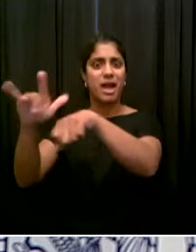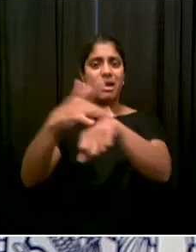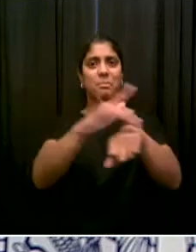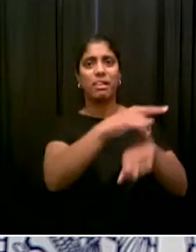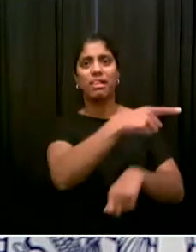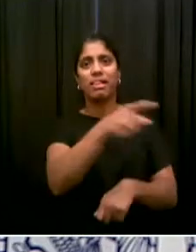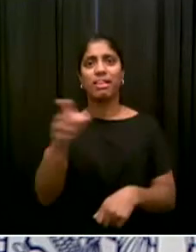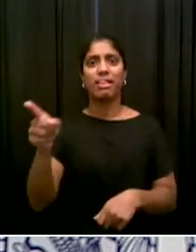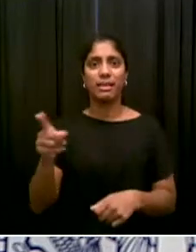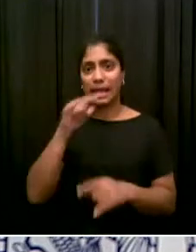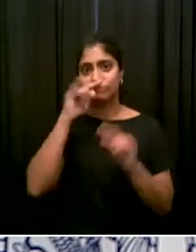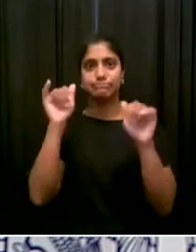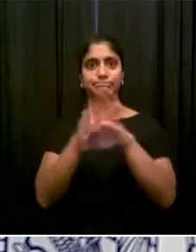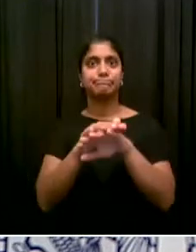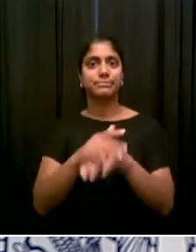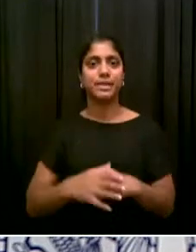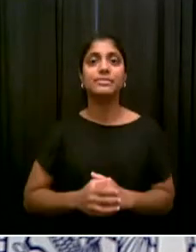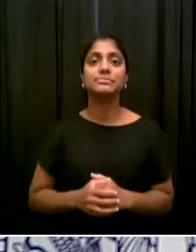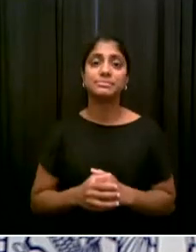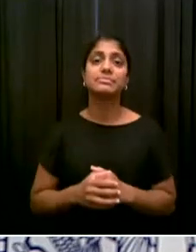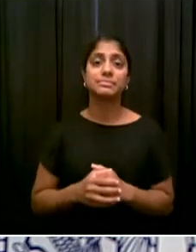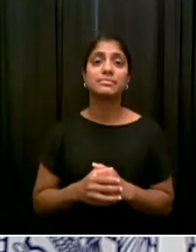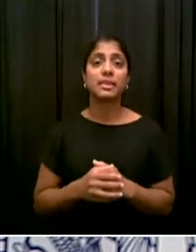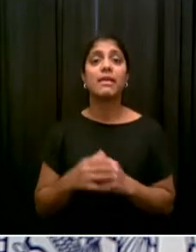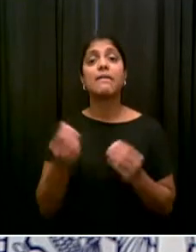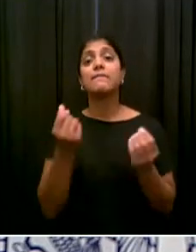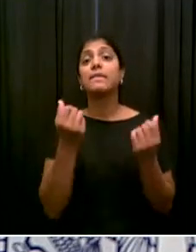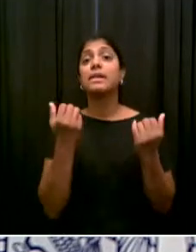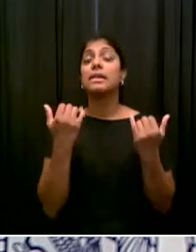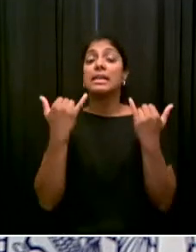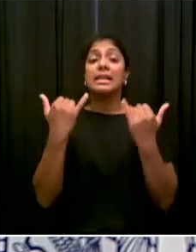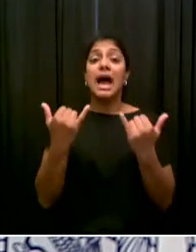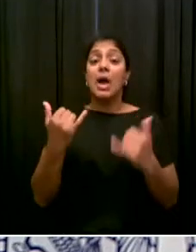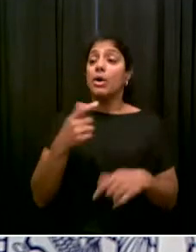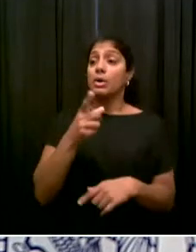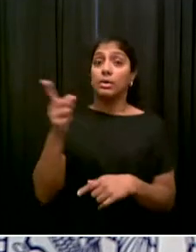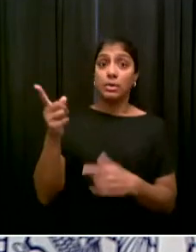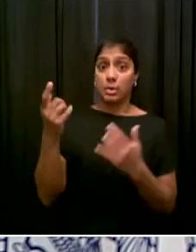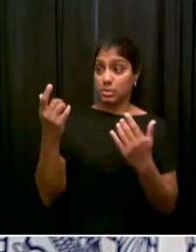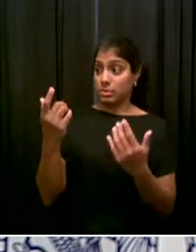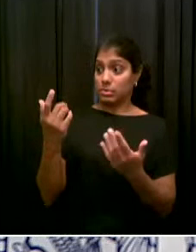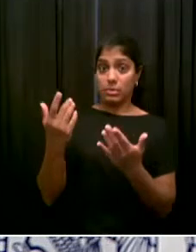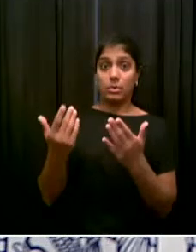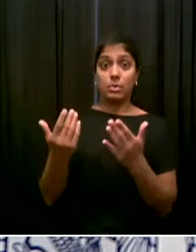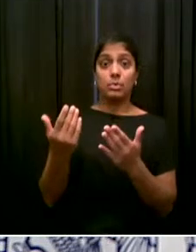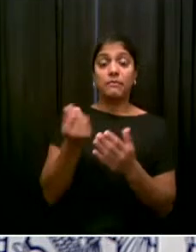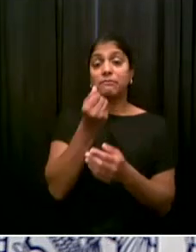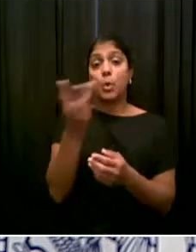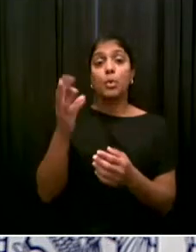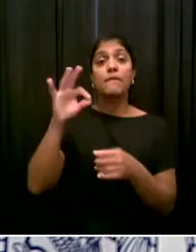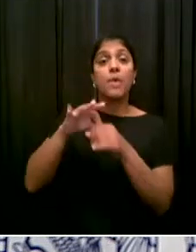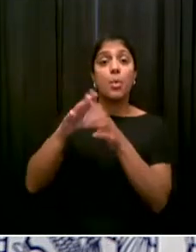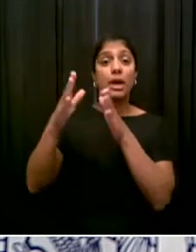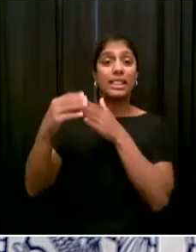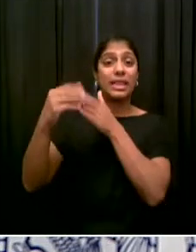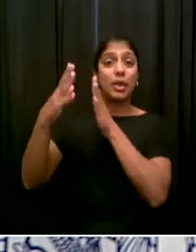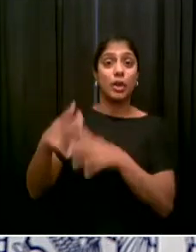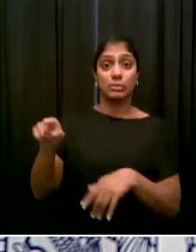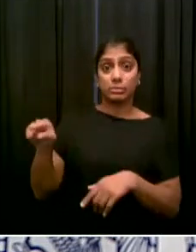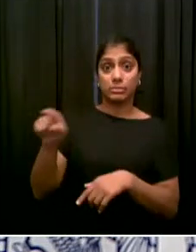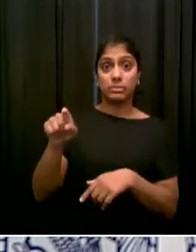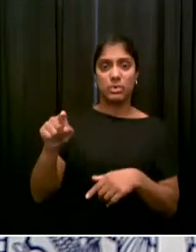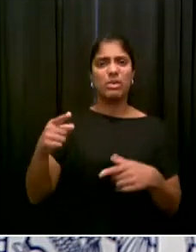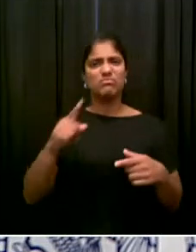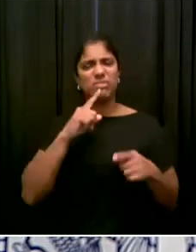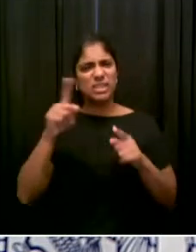them, why investing and supporting young people is so important to public safety. First person I want you to hear from spent several years as the